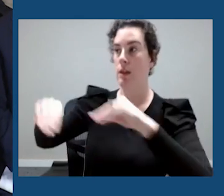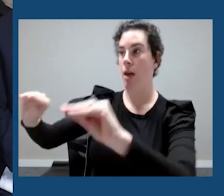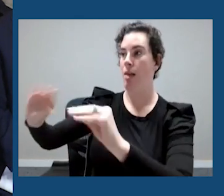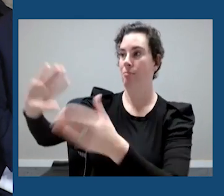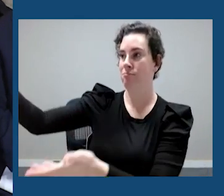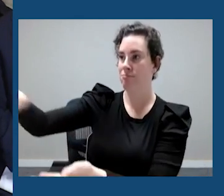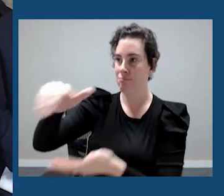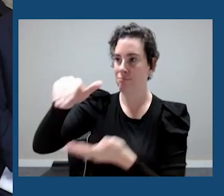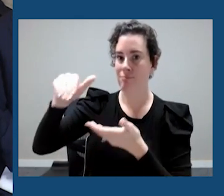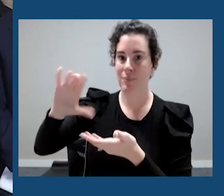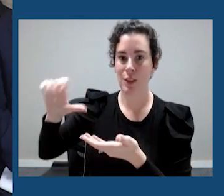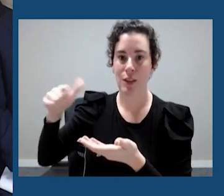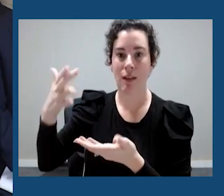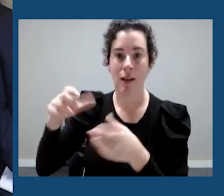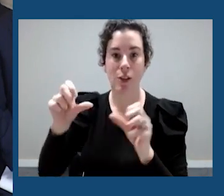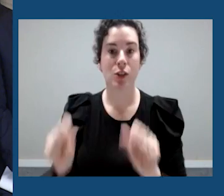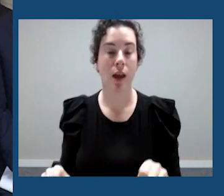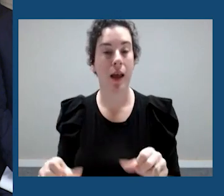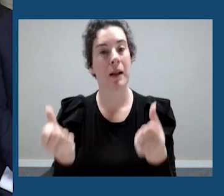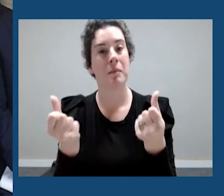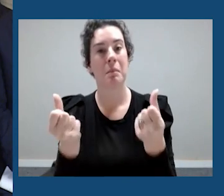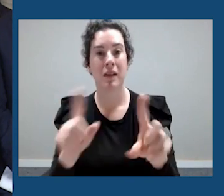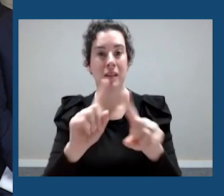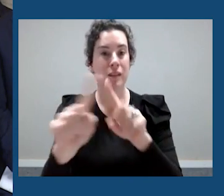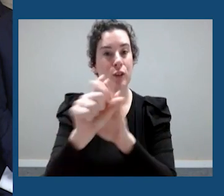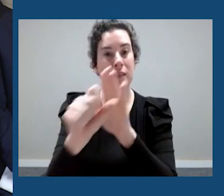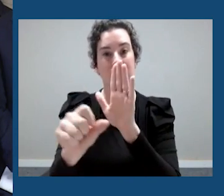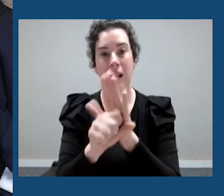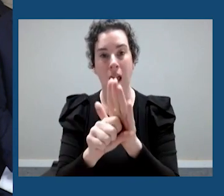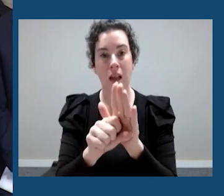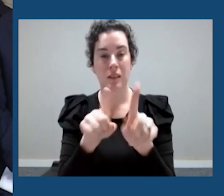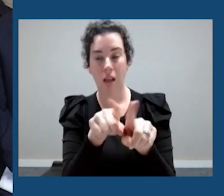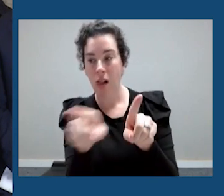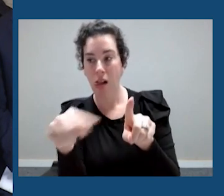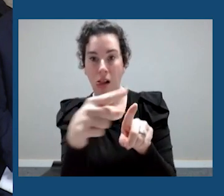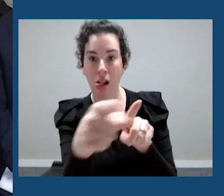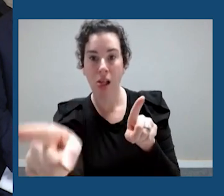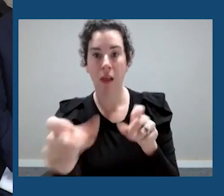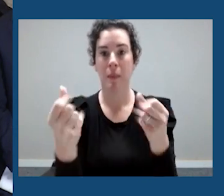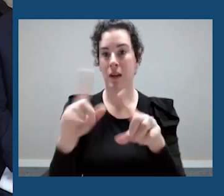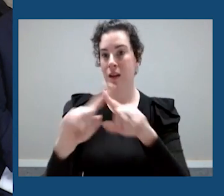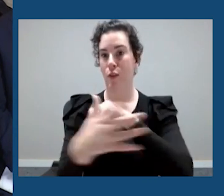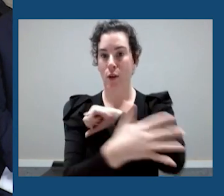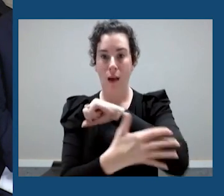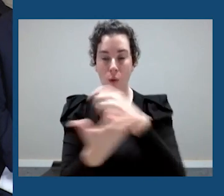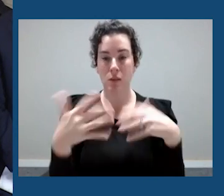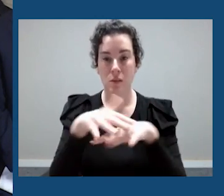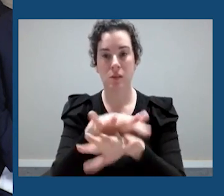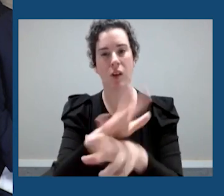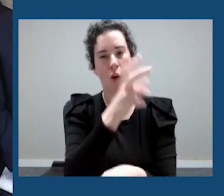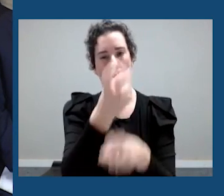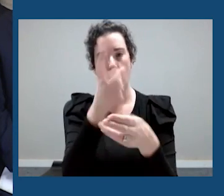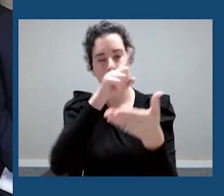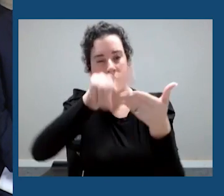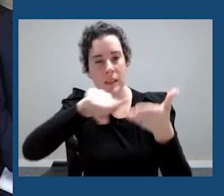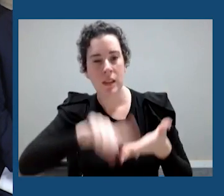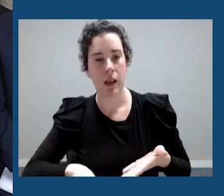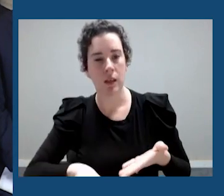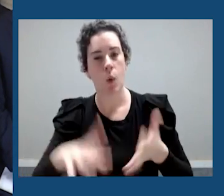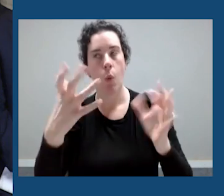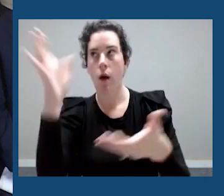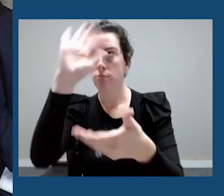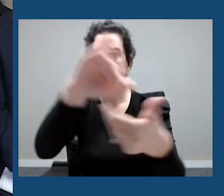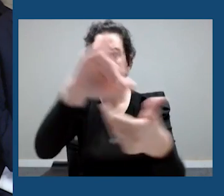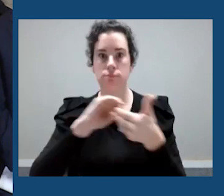go over state lines, county lines, making their crimes harder to investigate. And we want to break down these